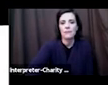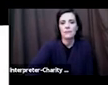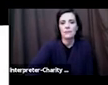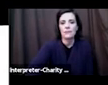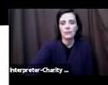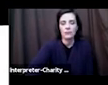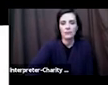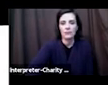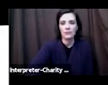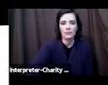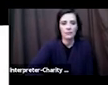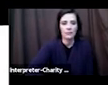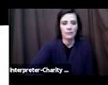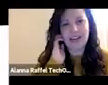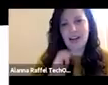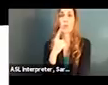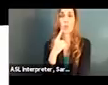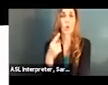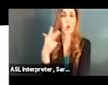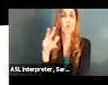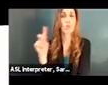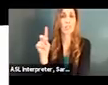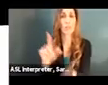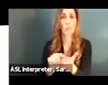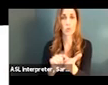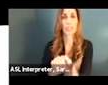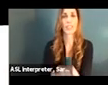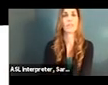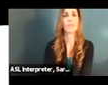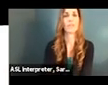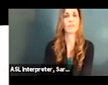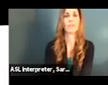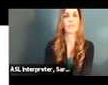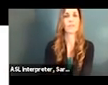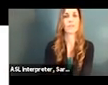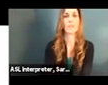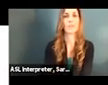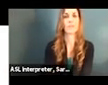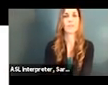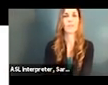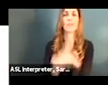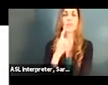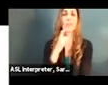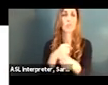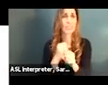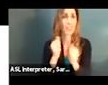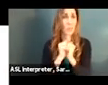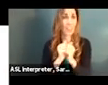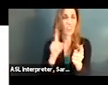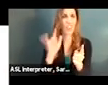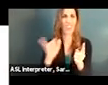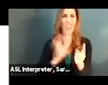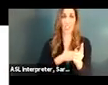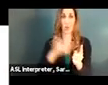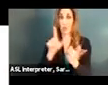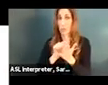All right, so our 3D printing catalog. So one of the things we do in Create Together. So Create Together, really quick, is our 3D printing and fabrication